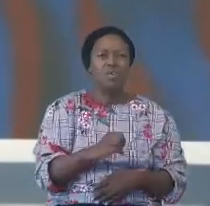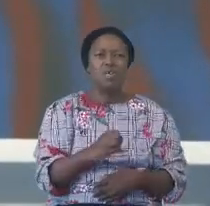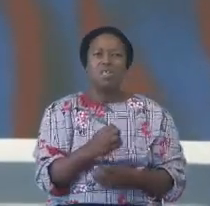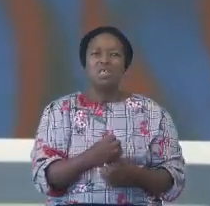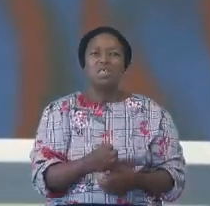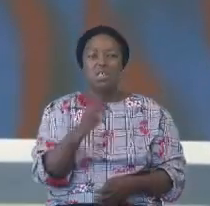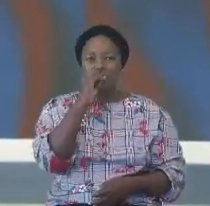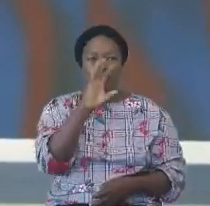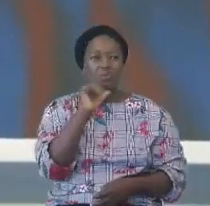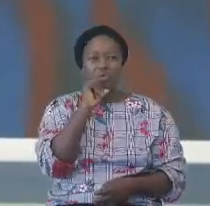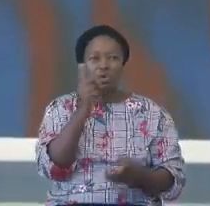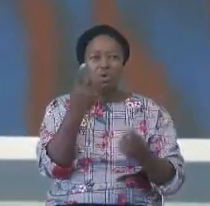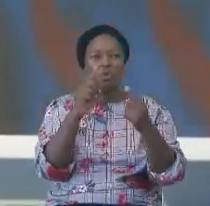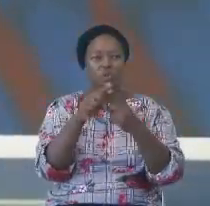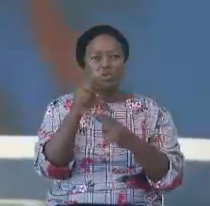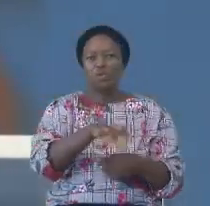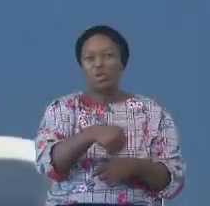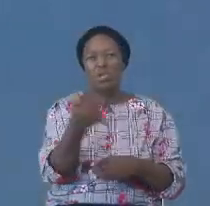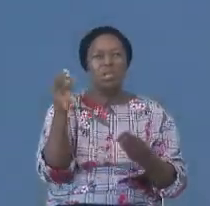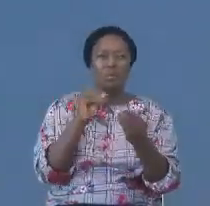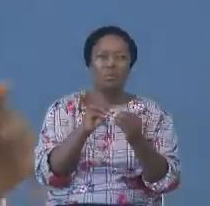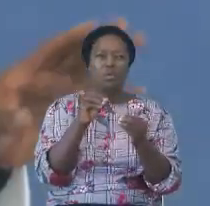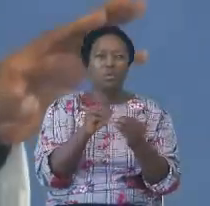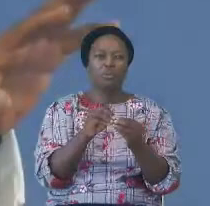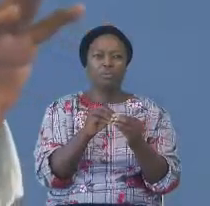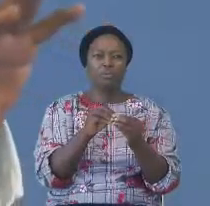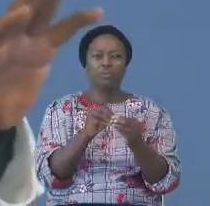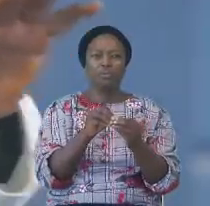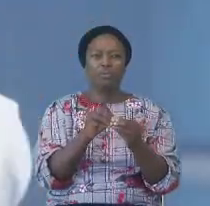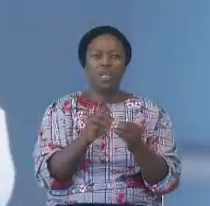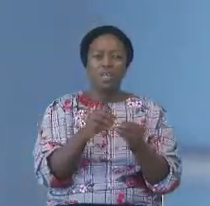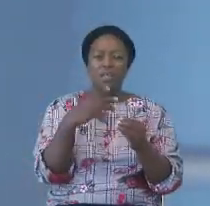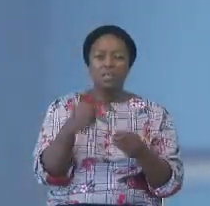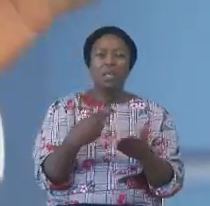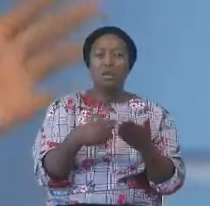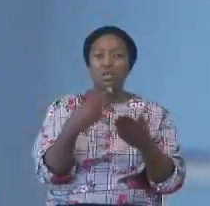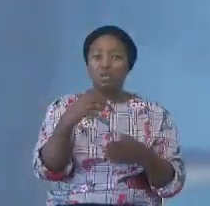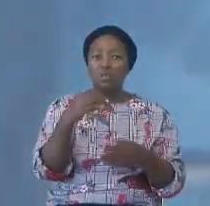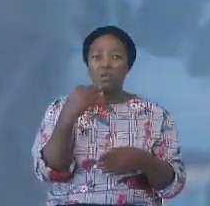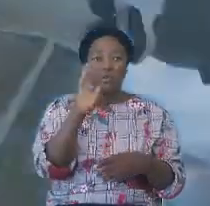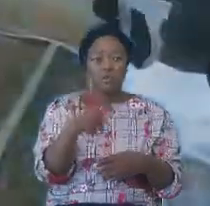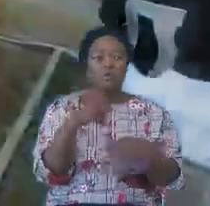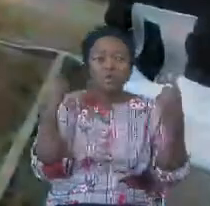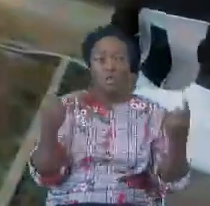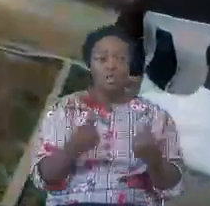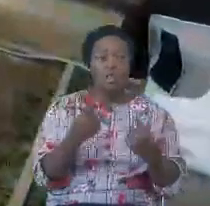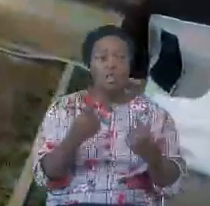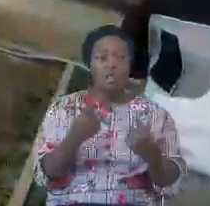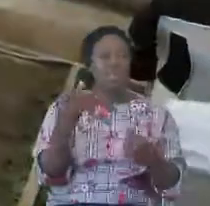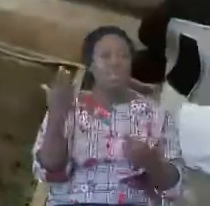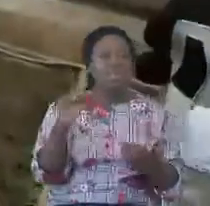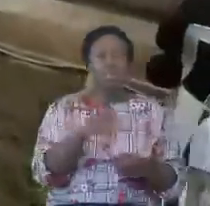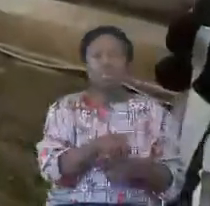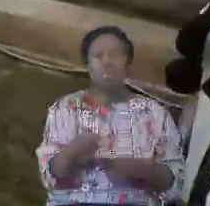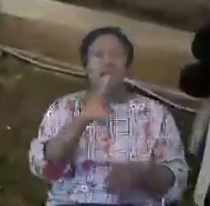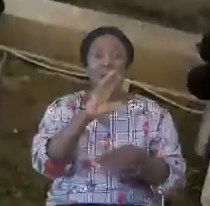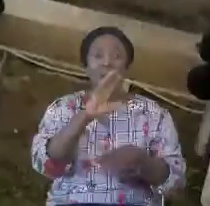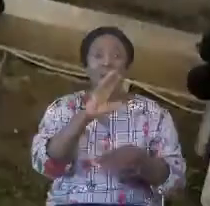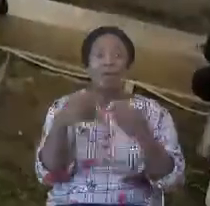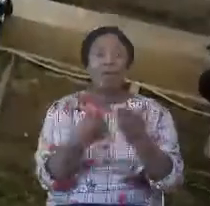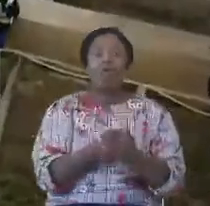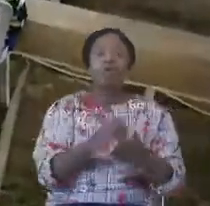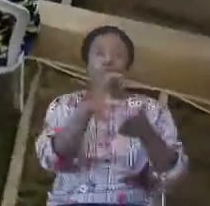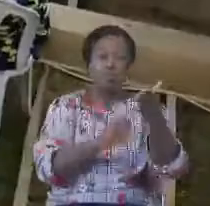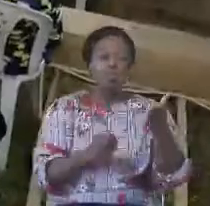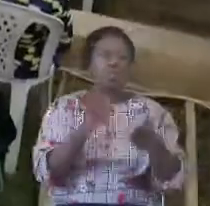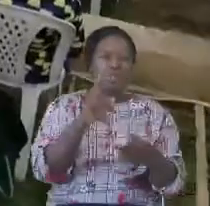all the consequences of my evil. Evil will not come to you anymore. The consequences